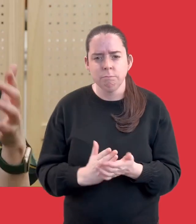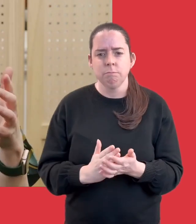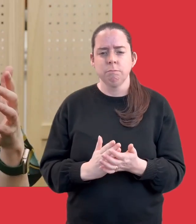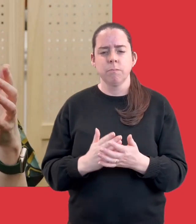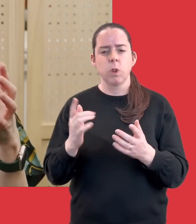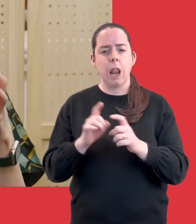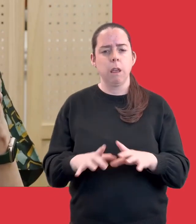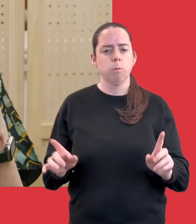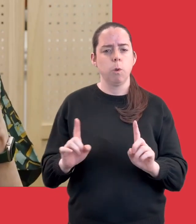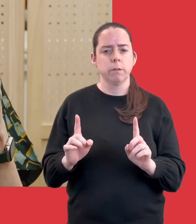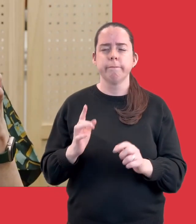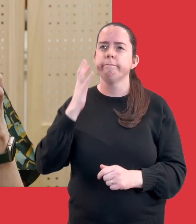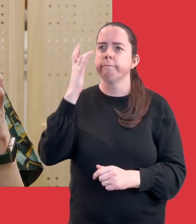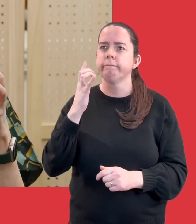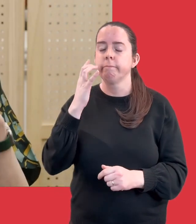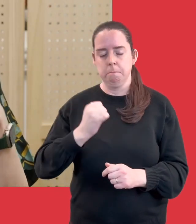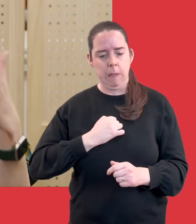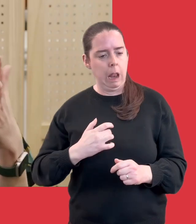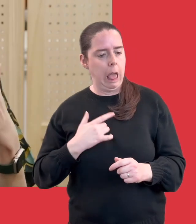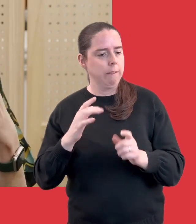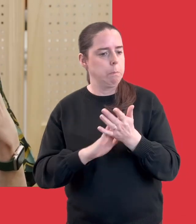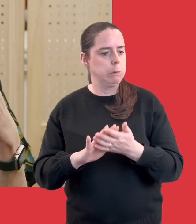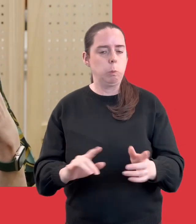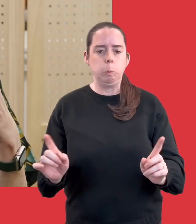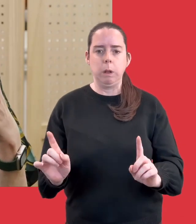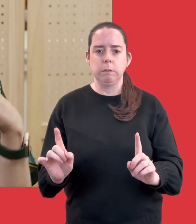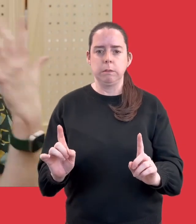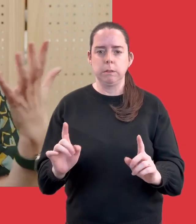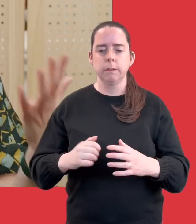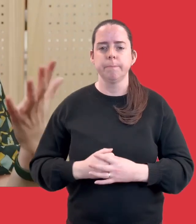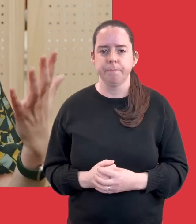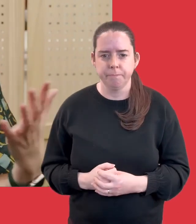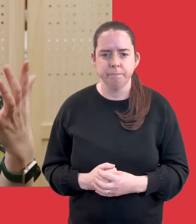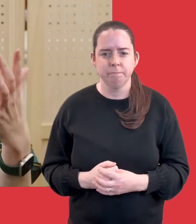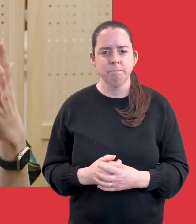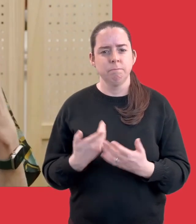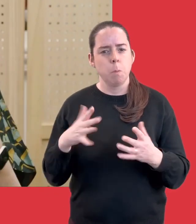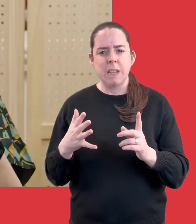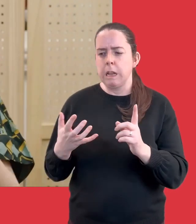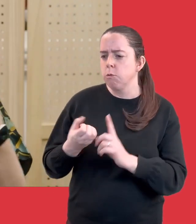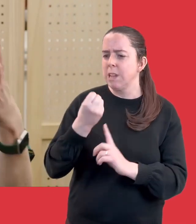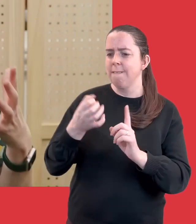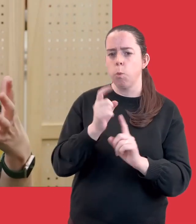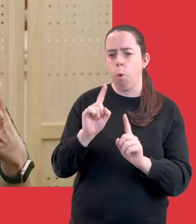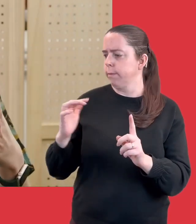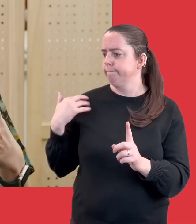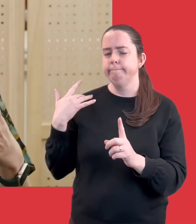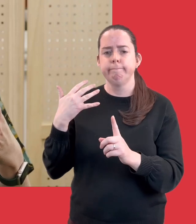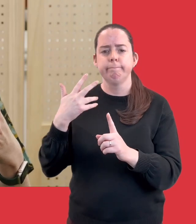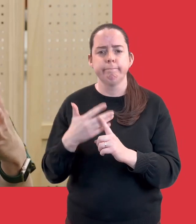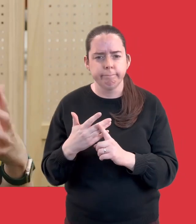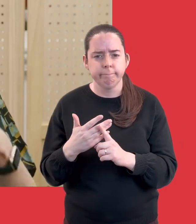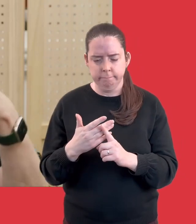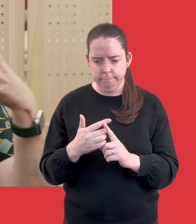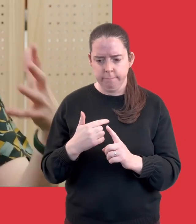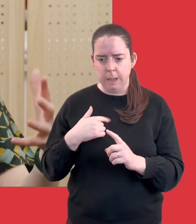if you like, is a reflection on what's my life meant, what's it amounted to,